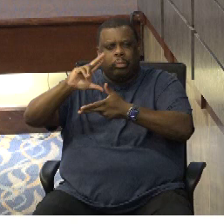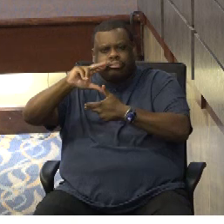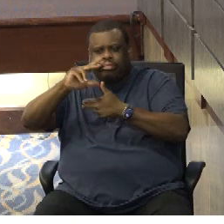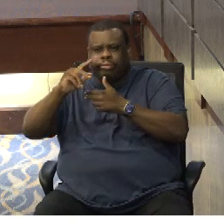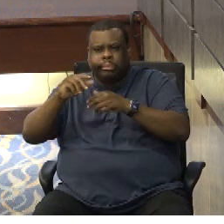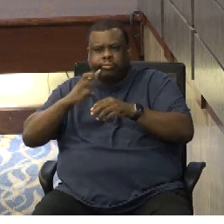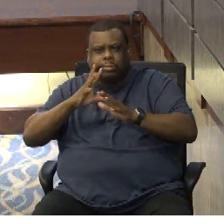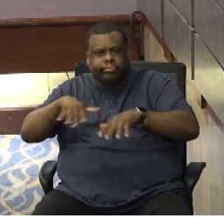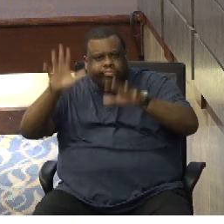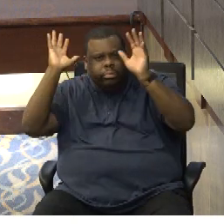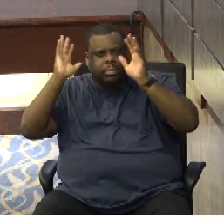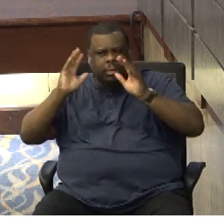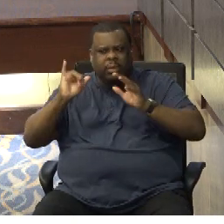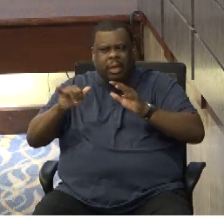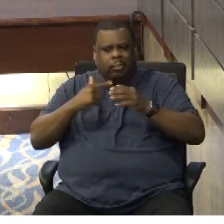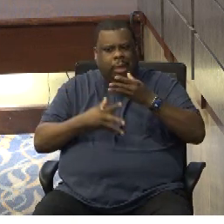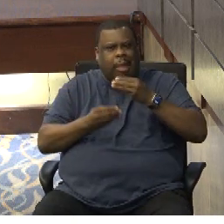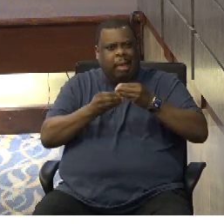and supporting community development.